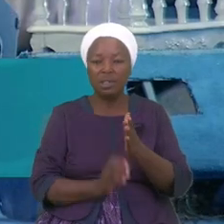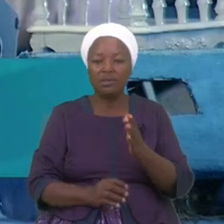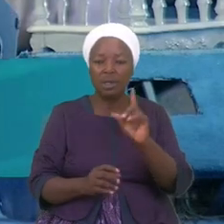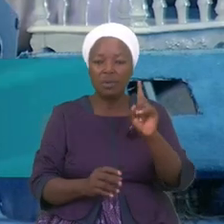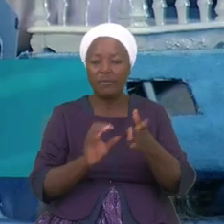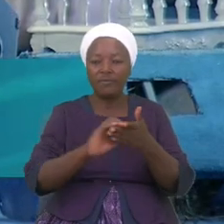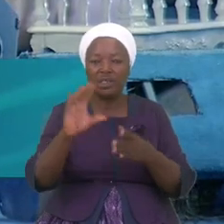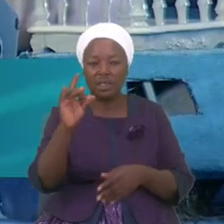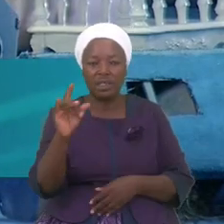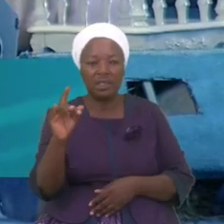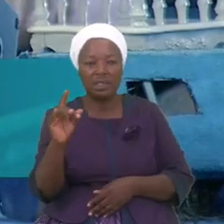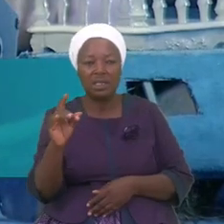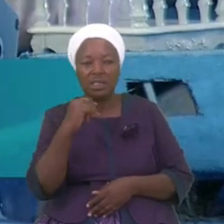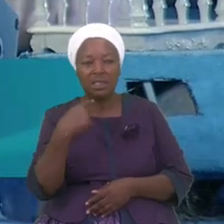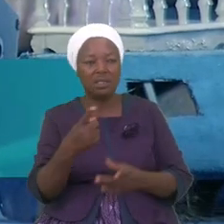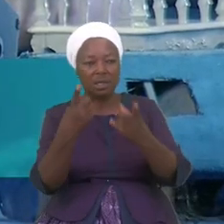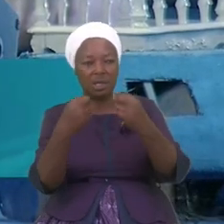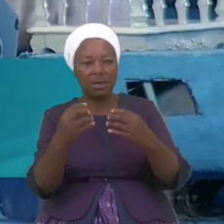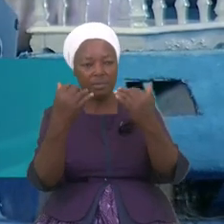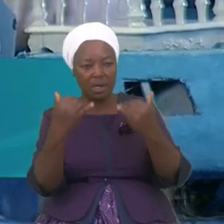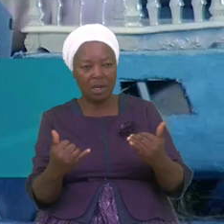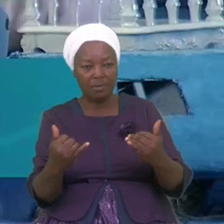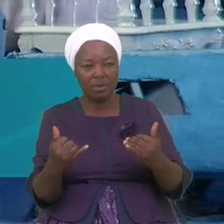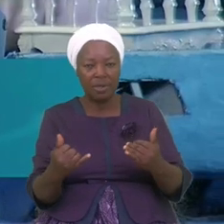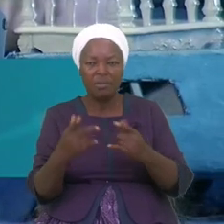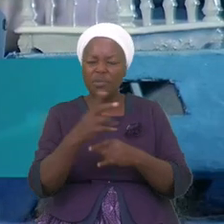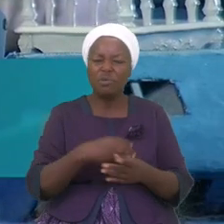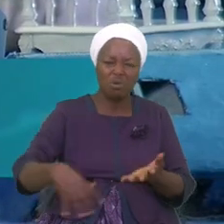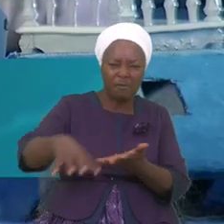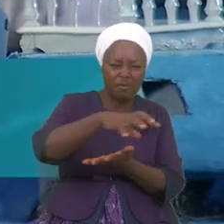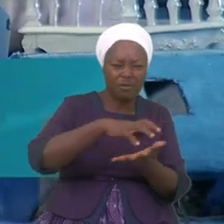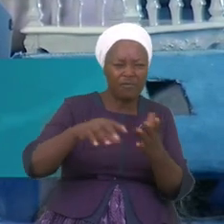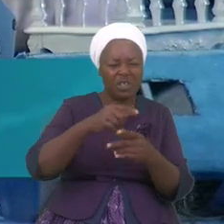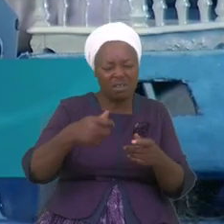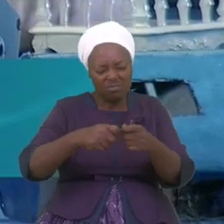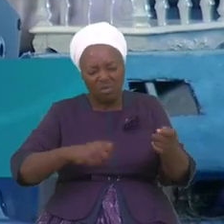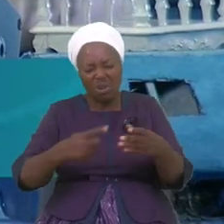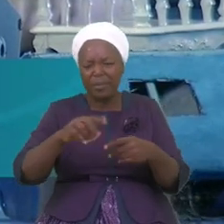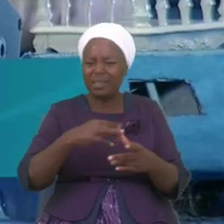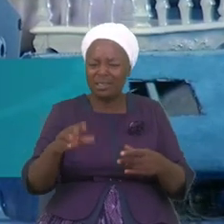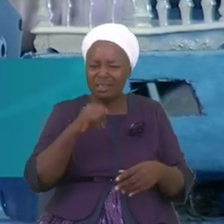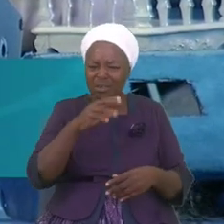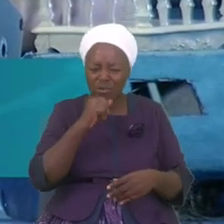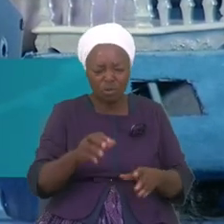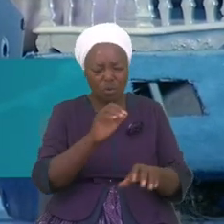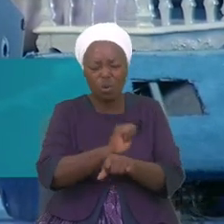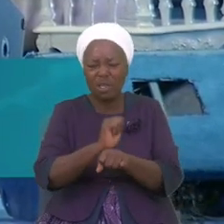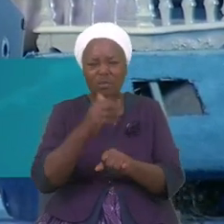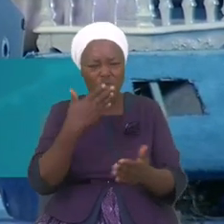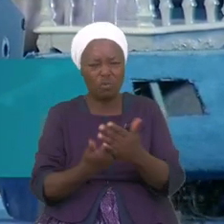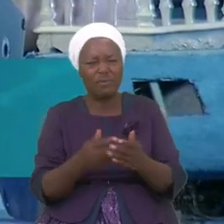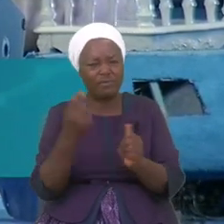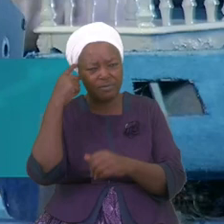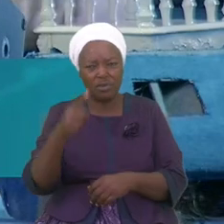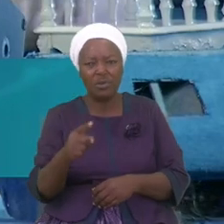you're depressed, you're confused, you're torn apart, and things are not working straight in your life, the Lord says, yes,